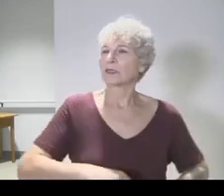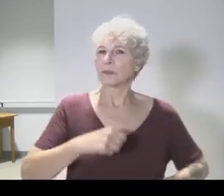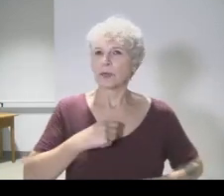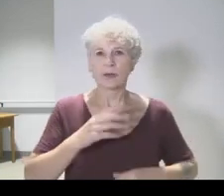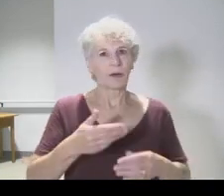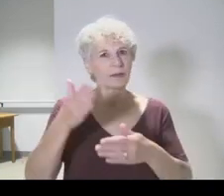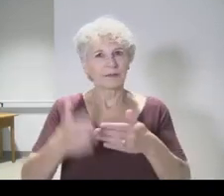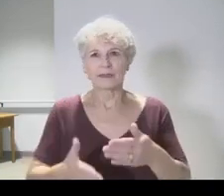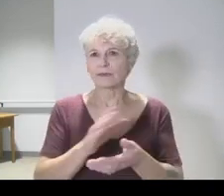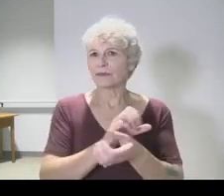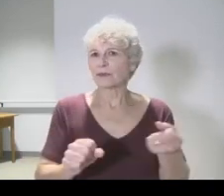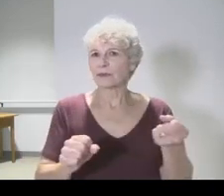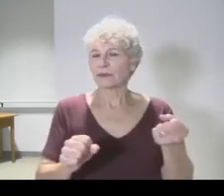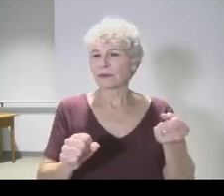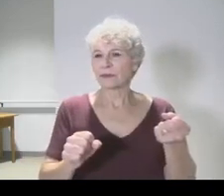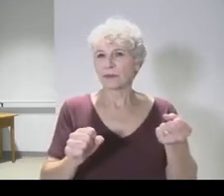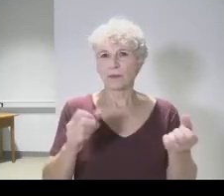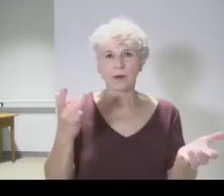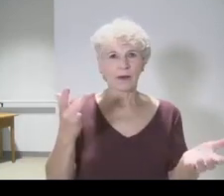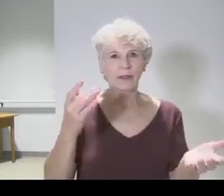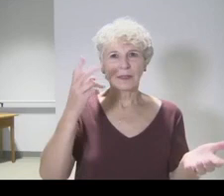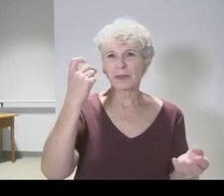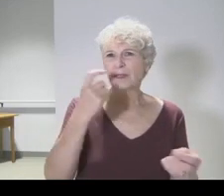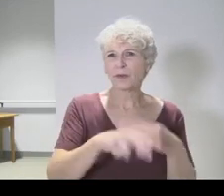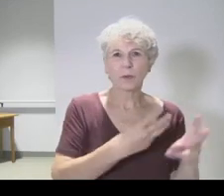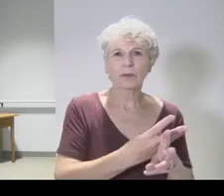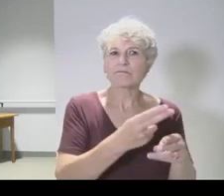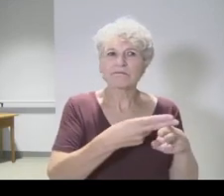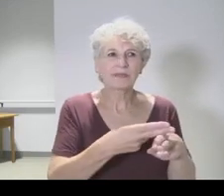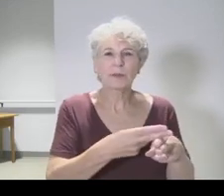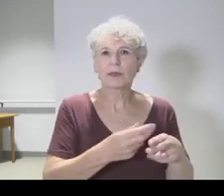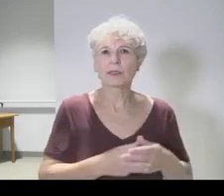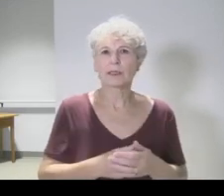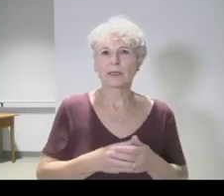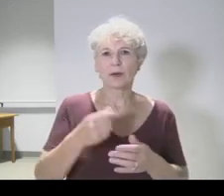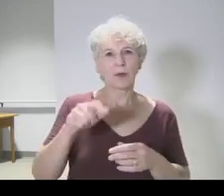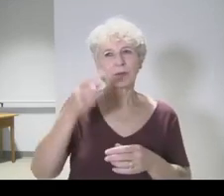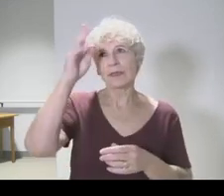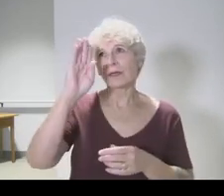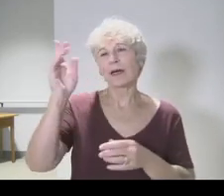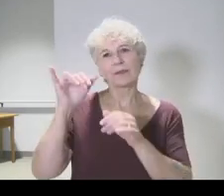end in destruction because the world is temporary. Only God lasts forever.